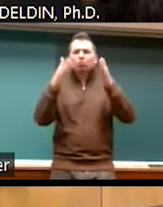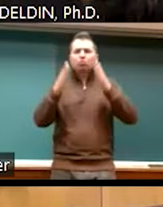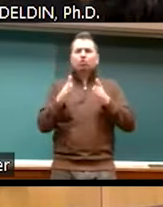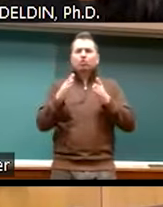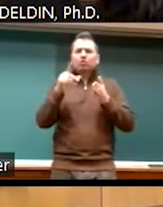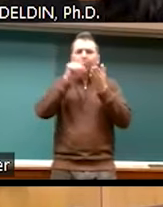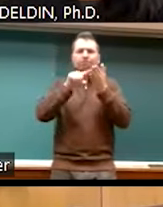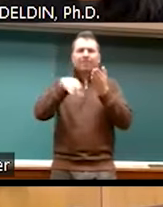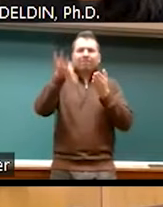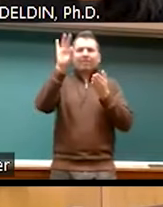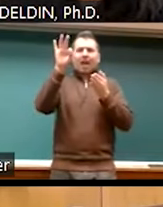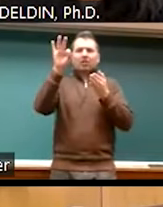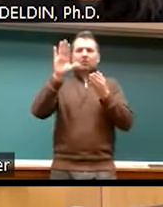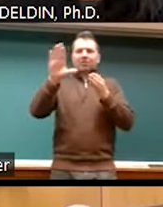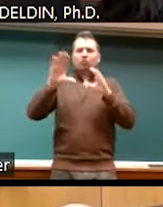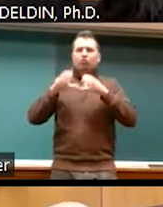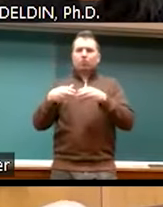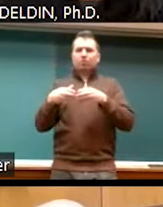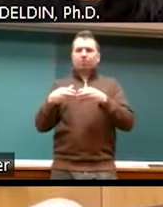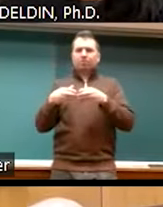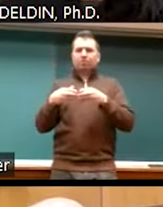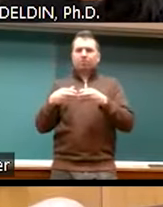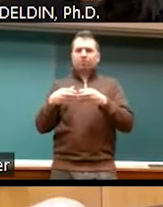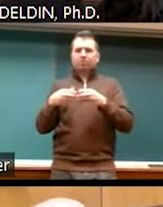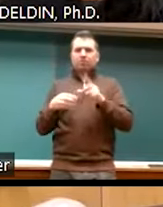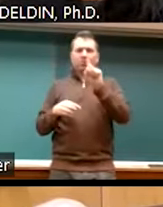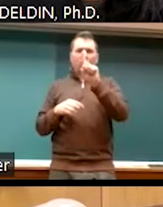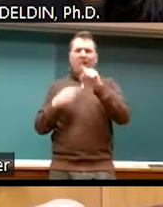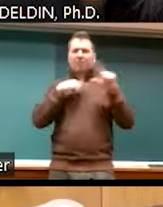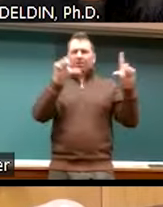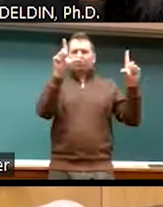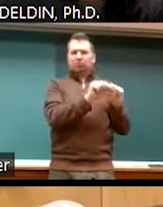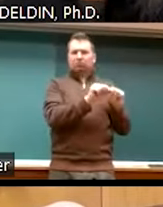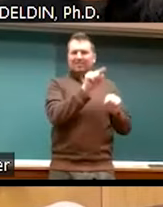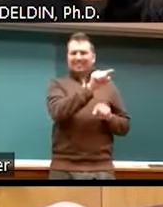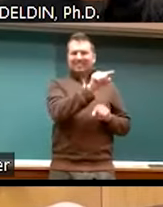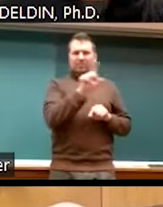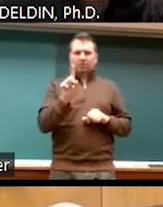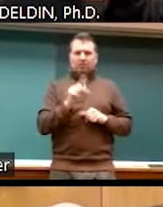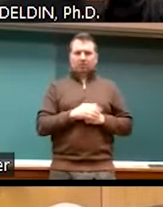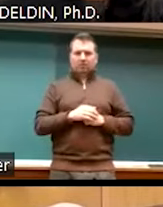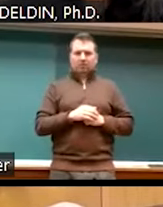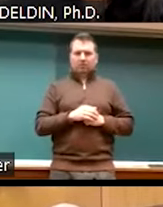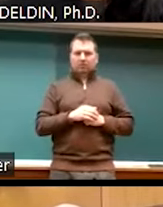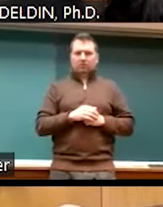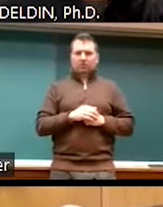Oh, let me just try to stop sharing. Do I want to stop sharing? How do I stop sharing? It's not letting me.